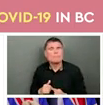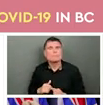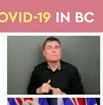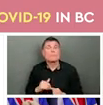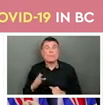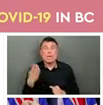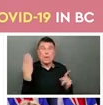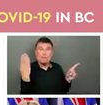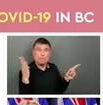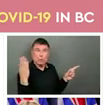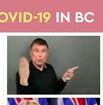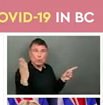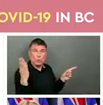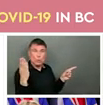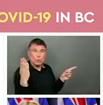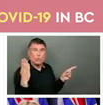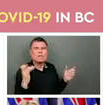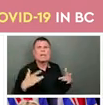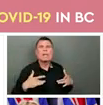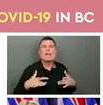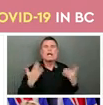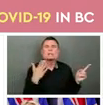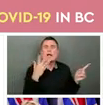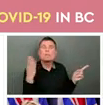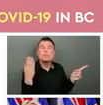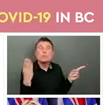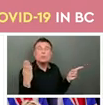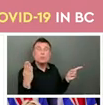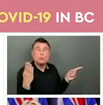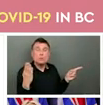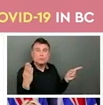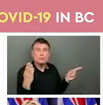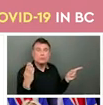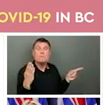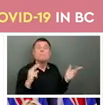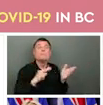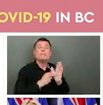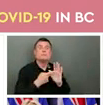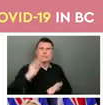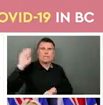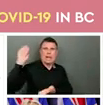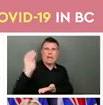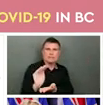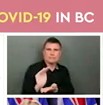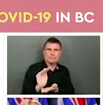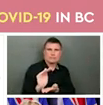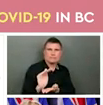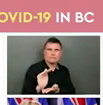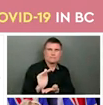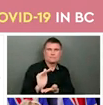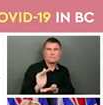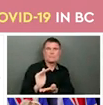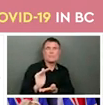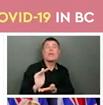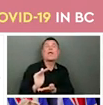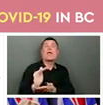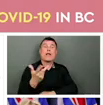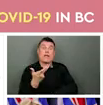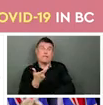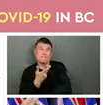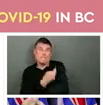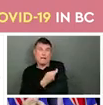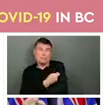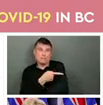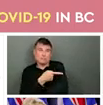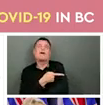board reflecting the protection that we're getting from immunization and the decreased transmission in communities. And this remains